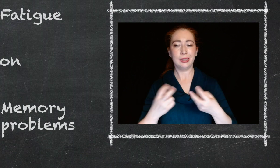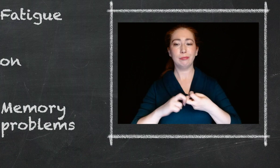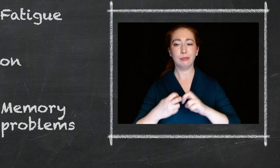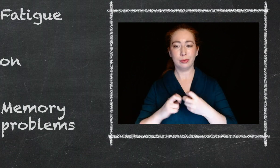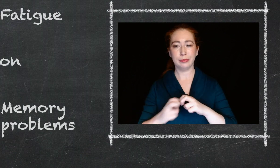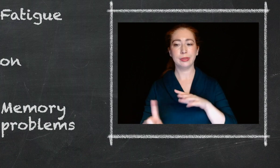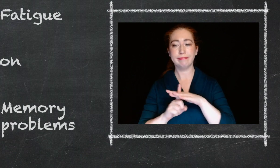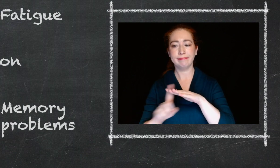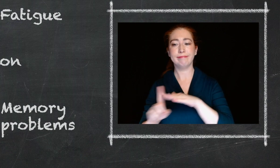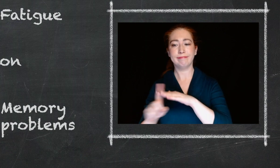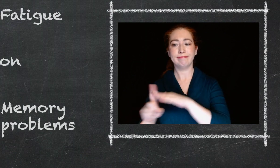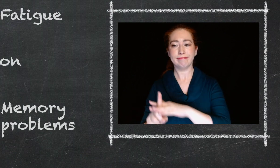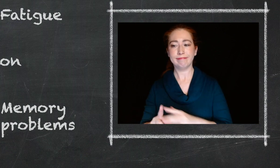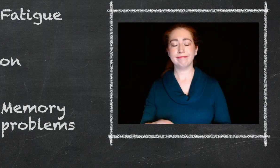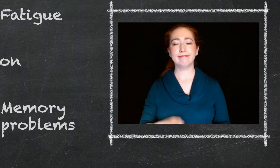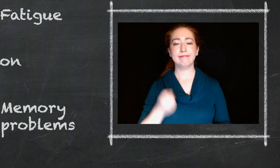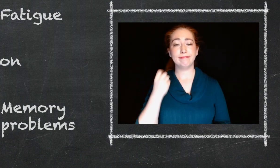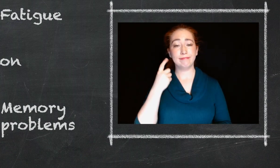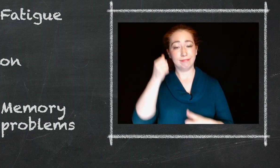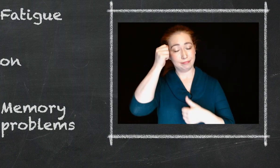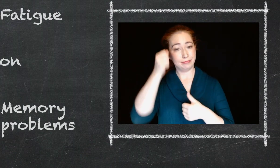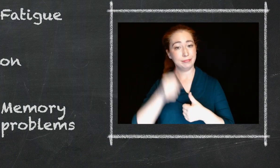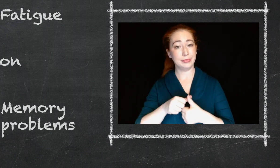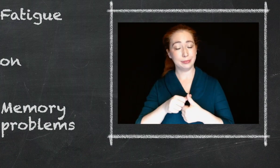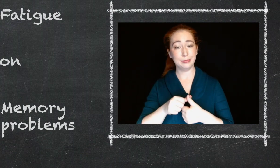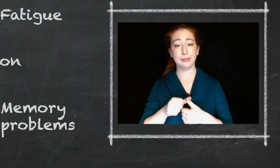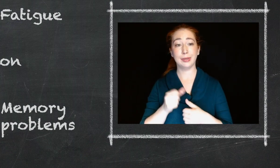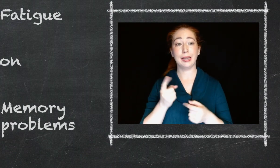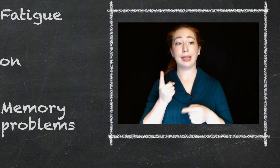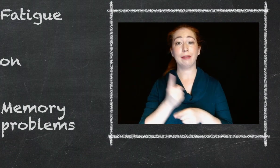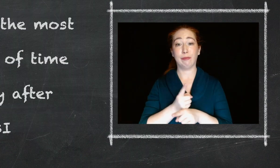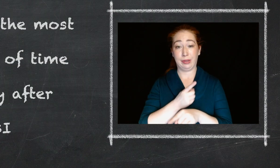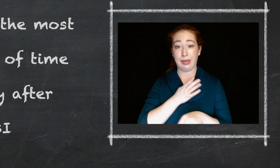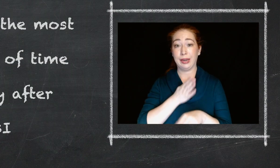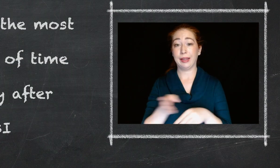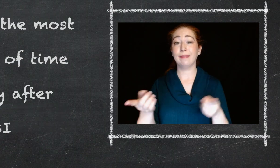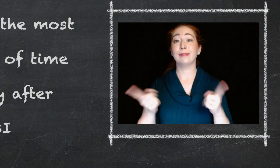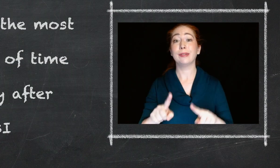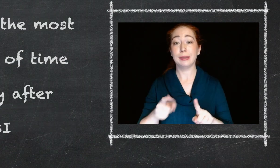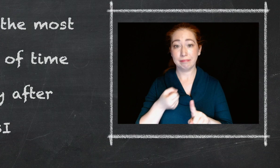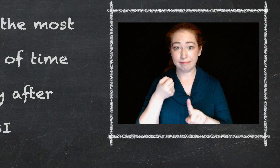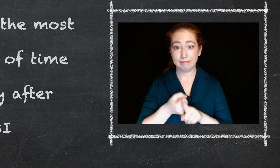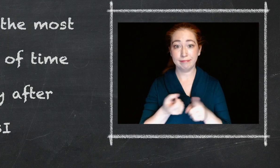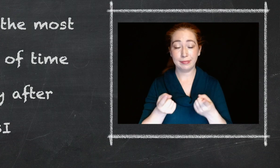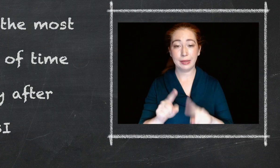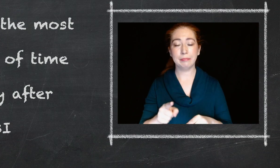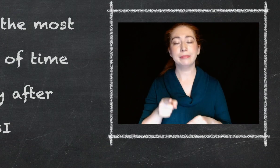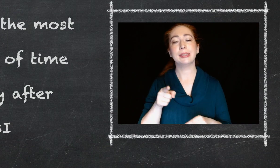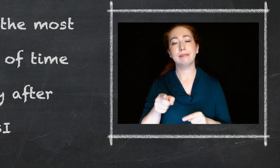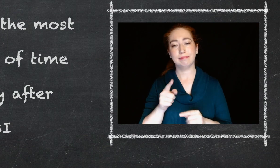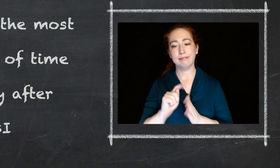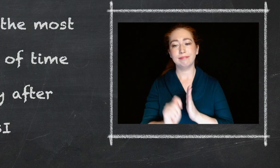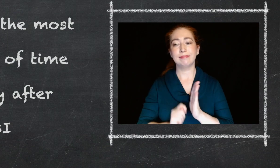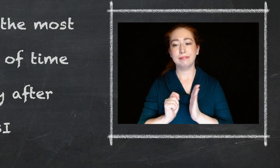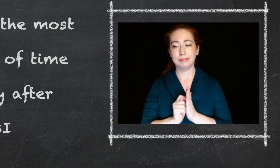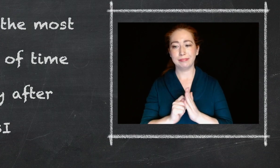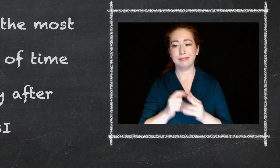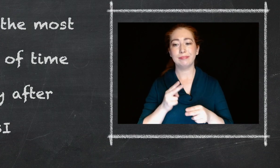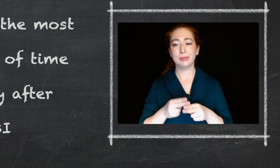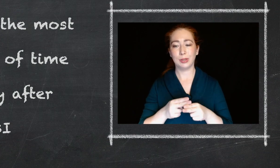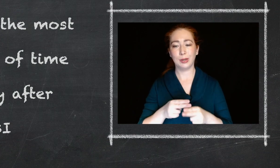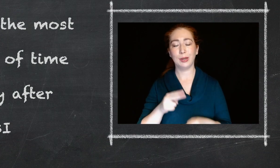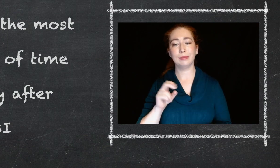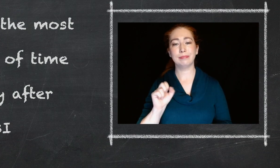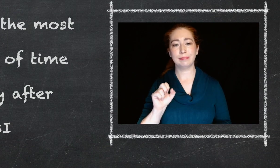problems, or they may experience several of these problems. Common conditions will improve the most in the period of